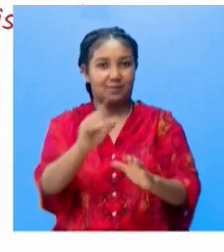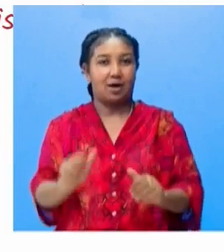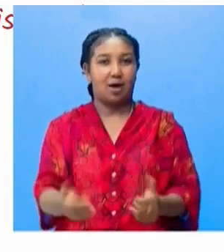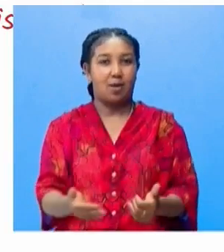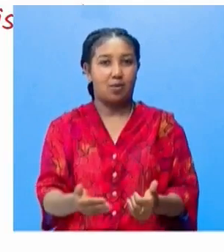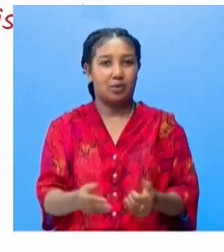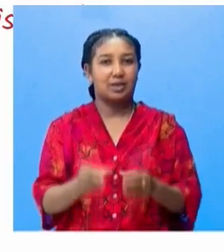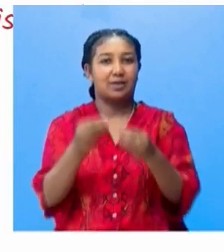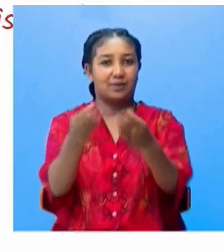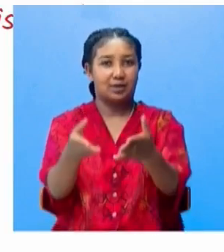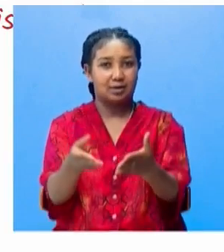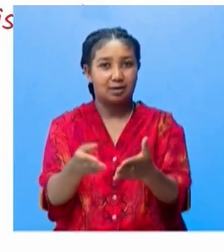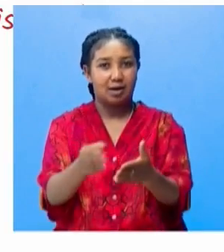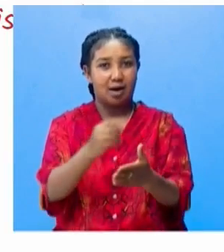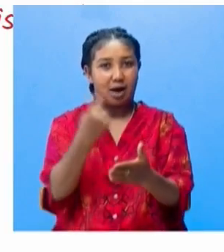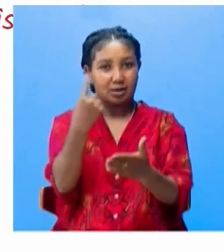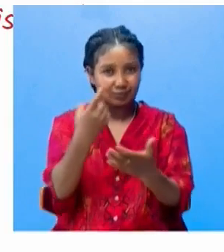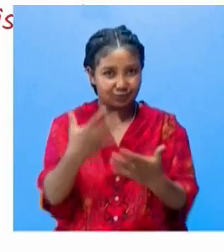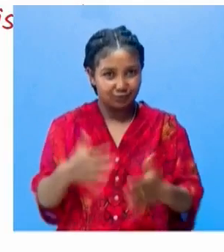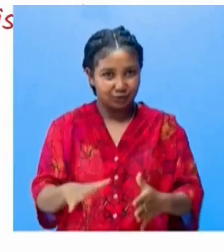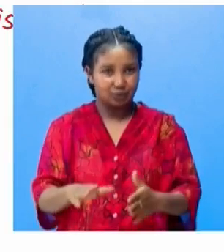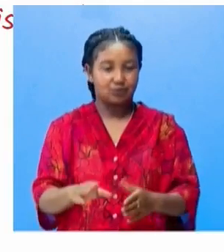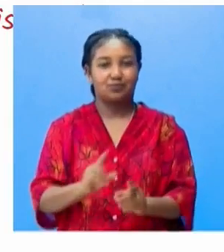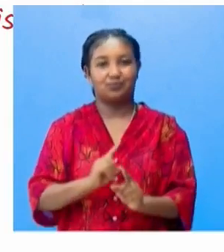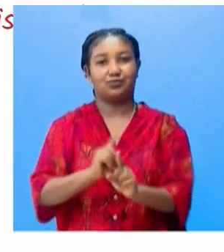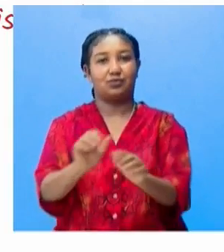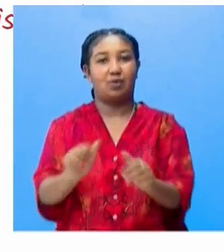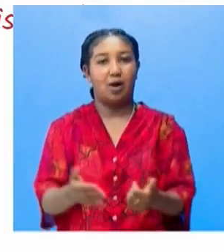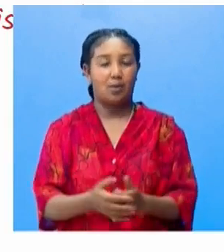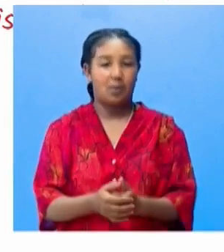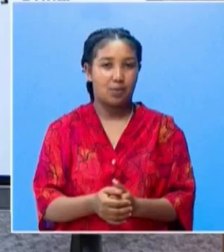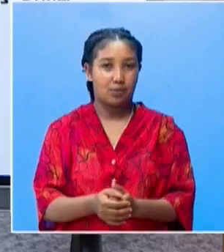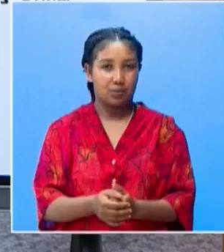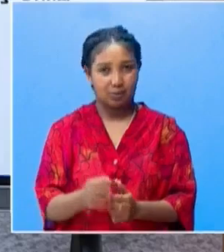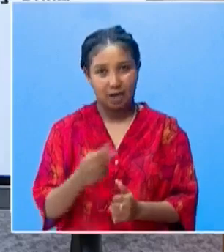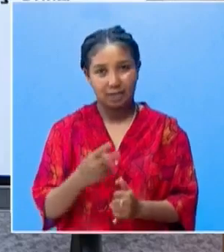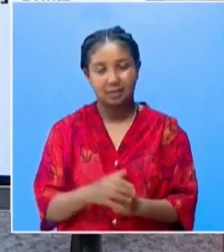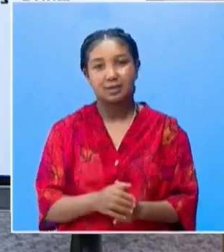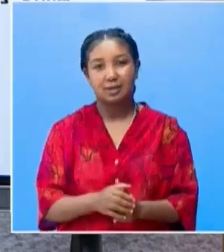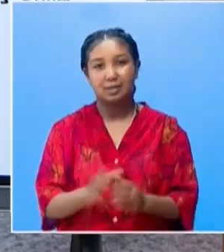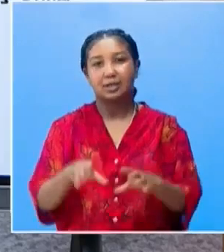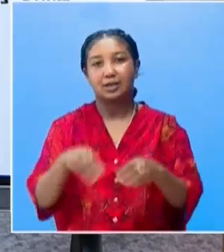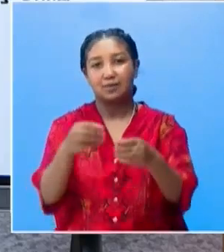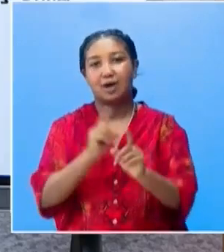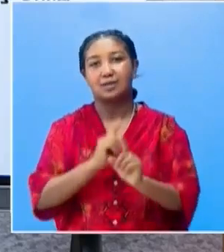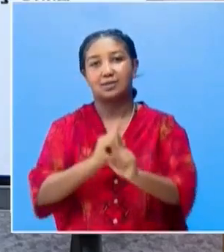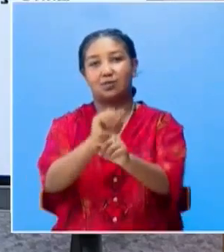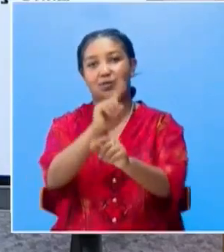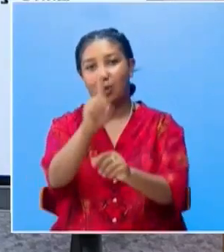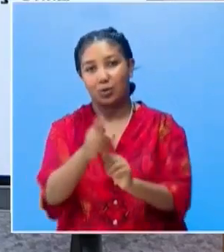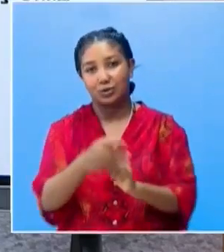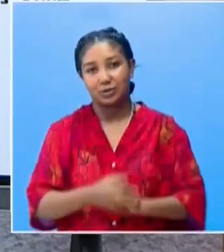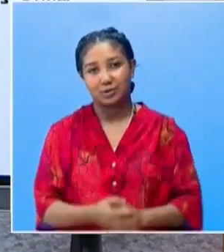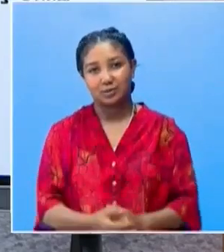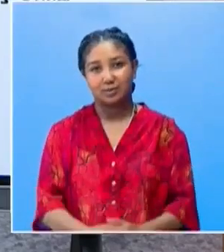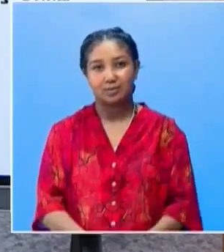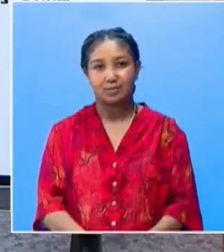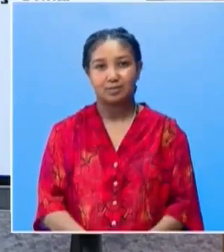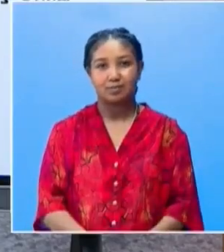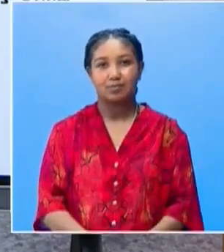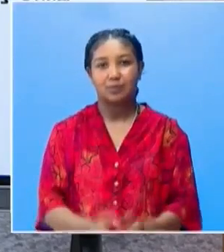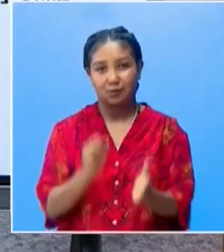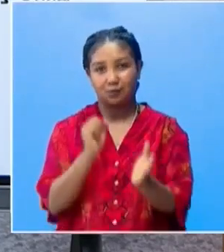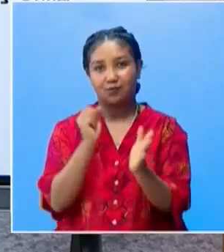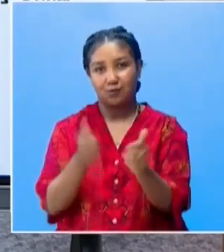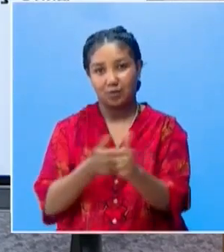person can give an opinion using these language items. All right? Let's give answers to the questions. Follow